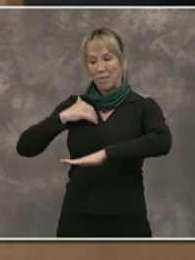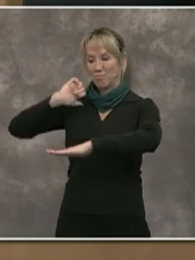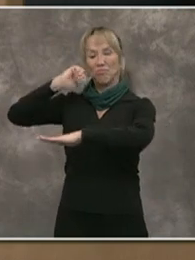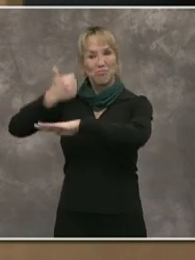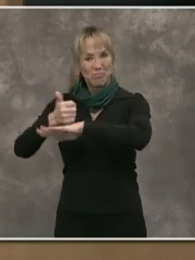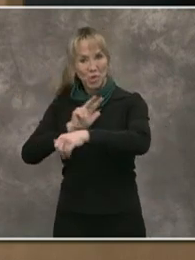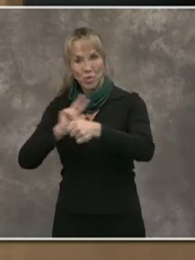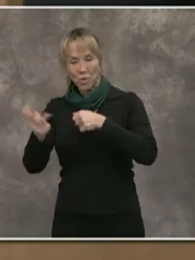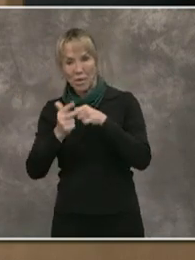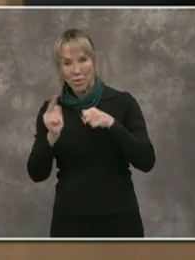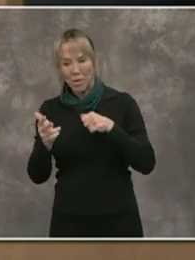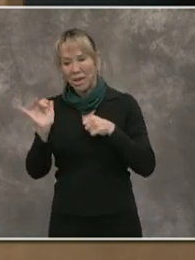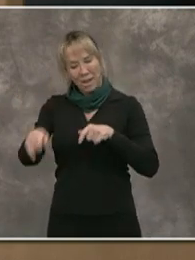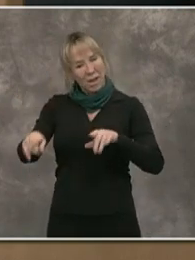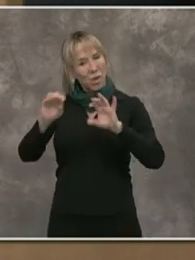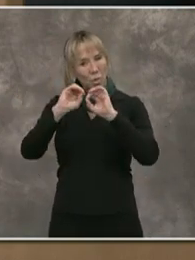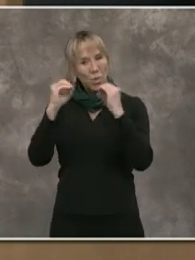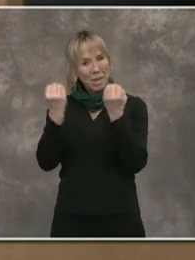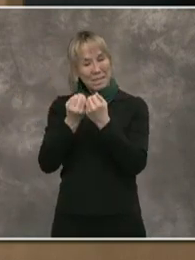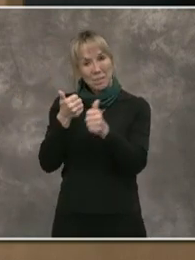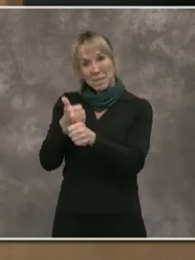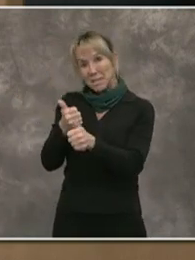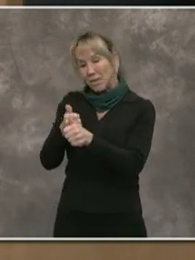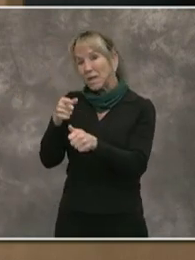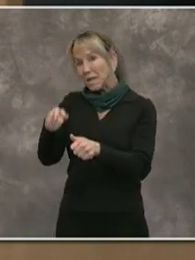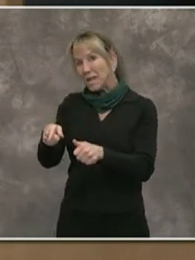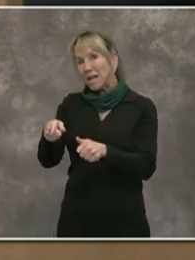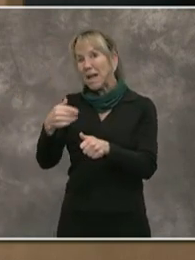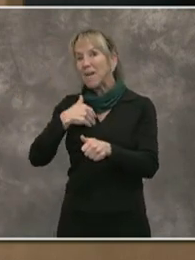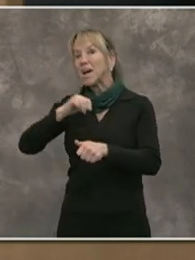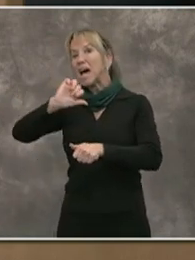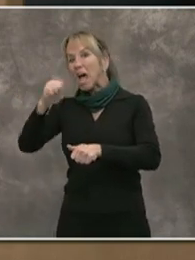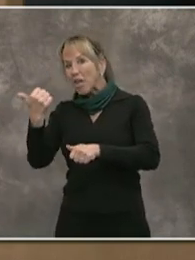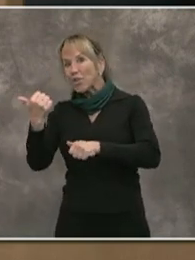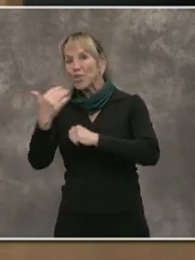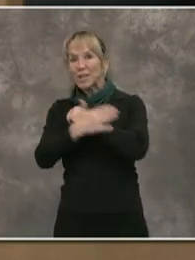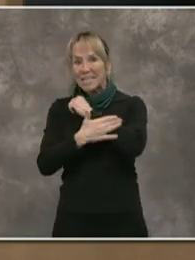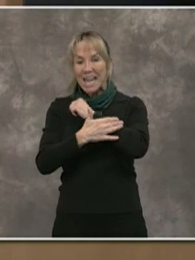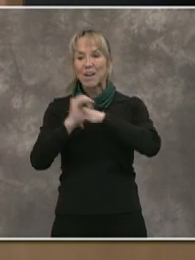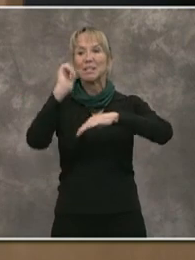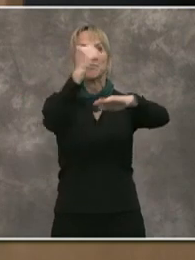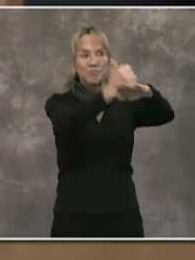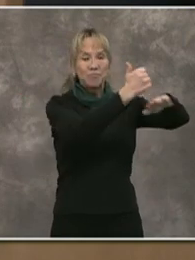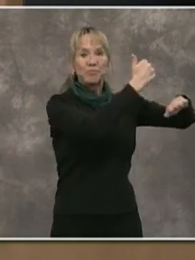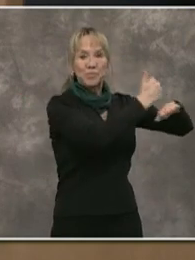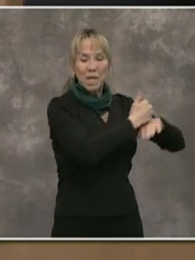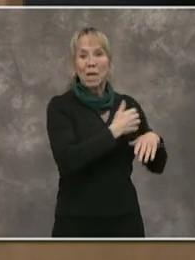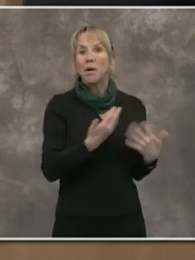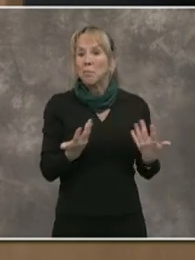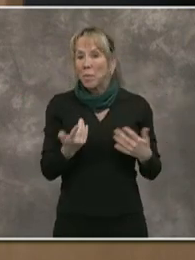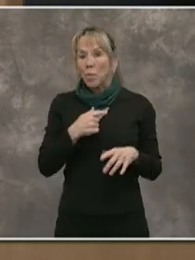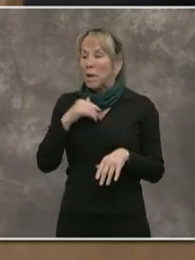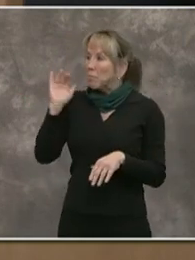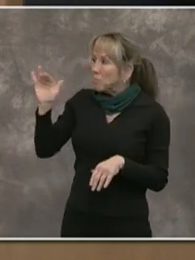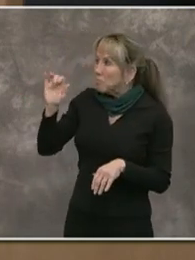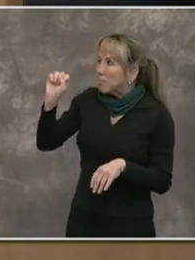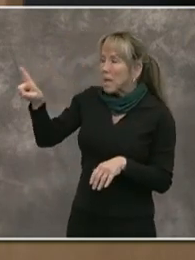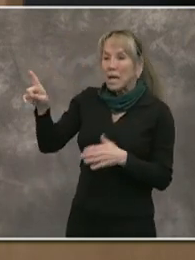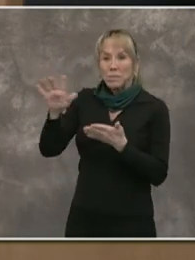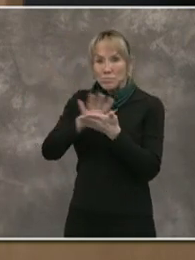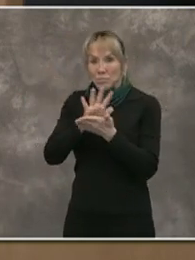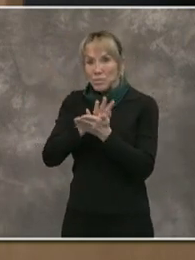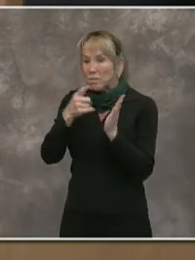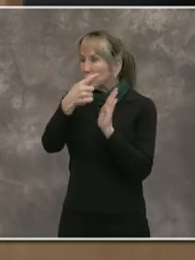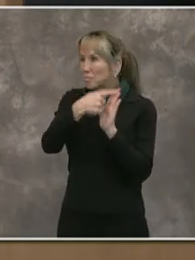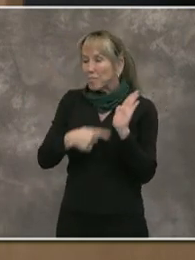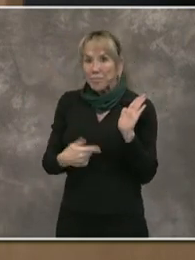this particular organization has set up testing in other locations in other counties. And so when we ask them for documentation of the tests